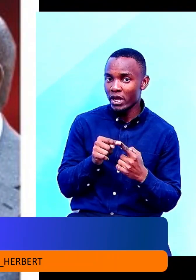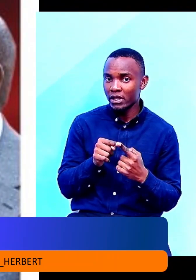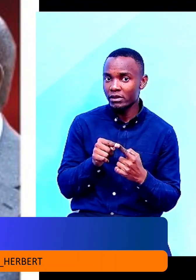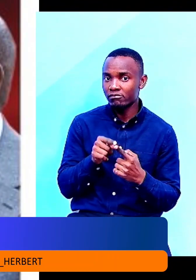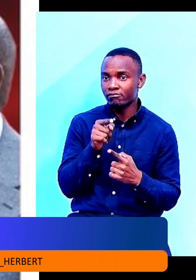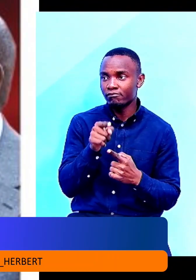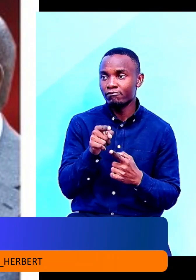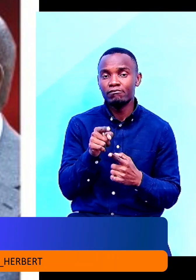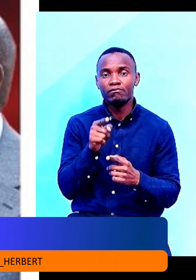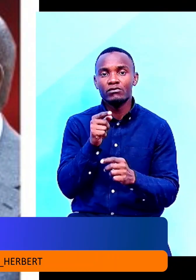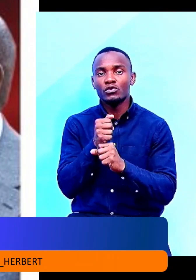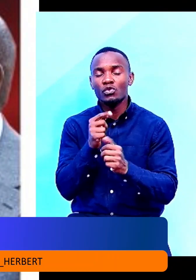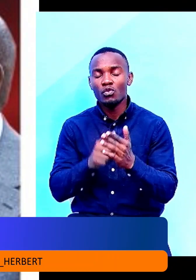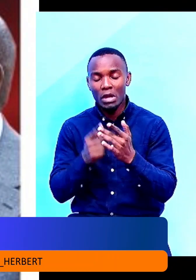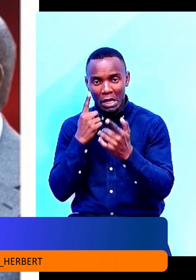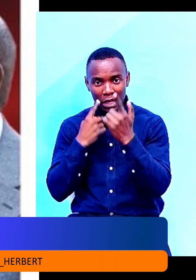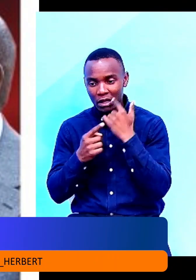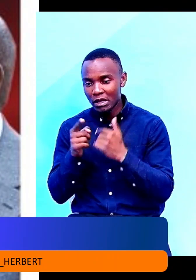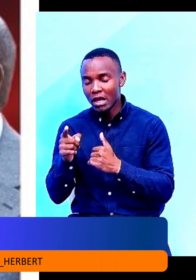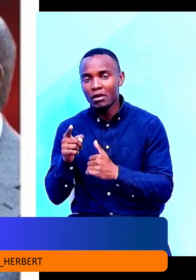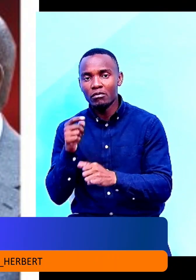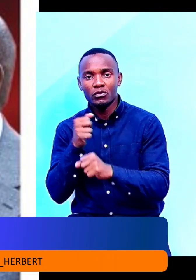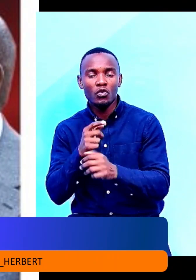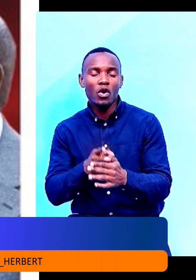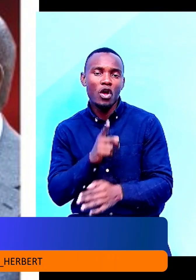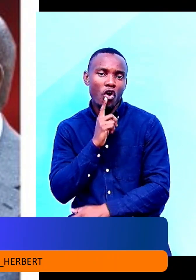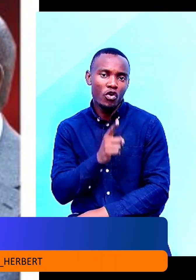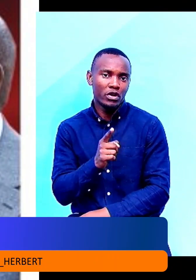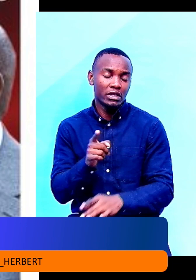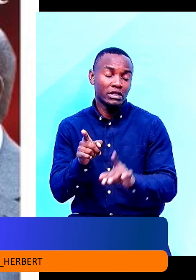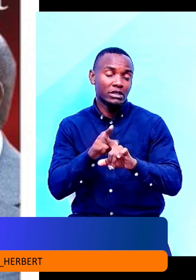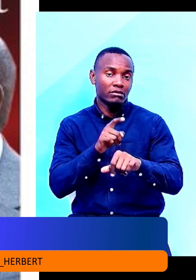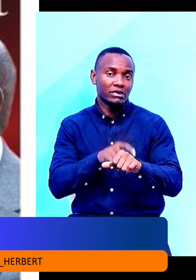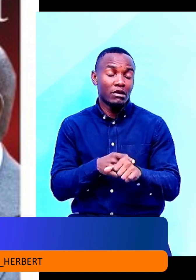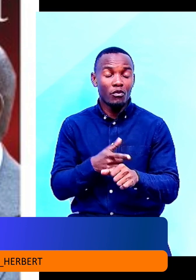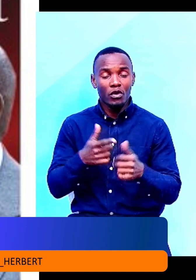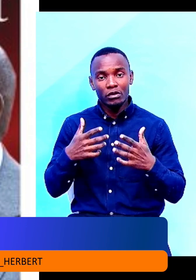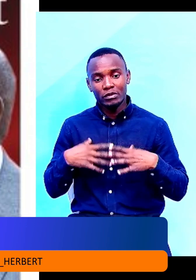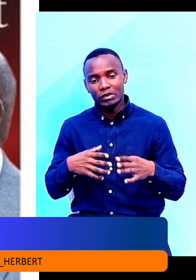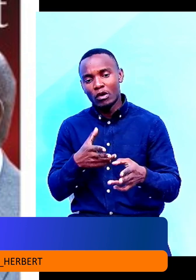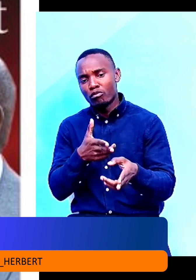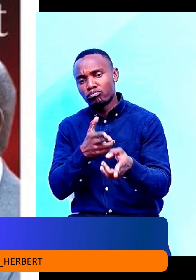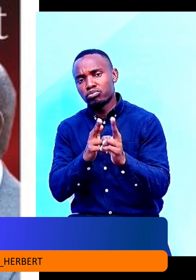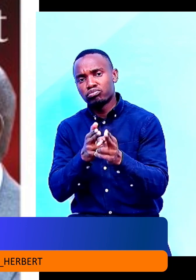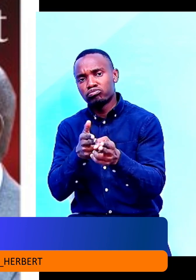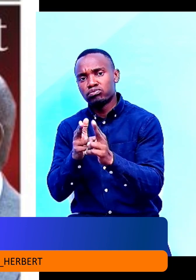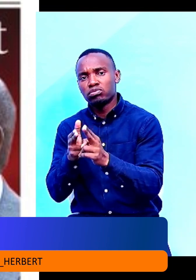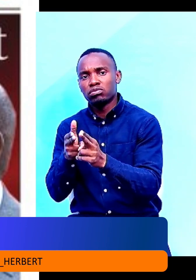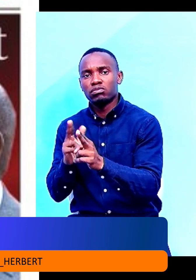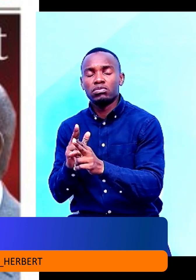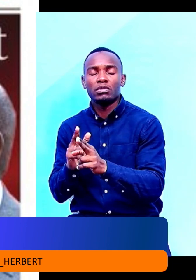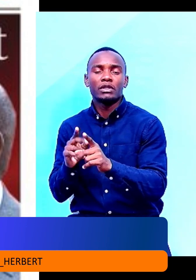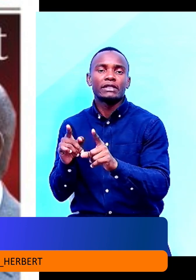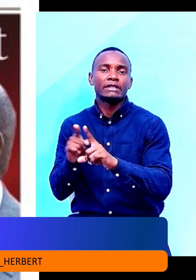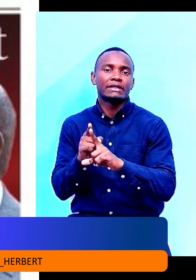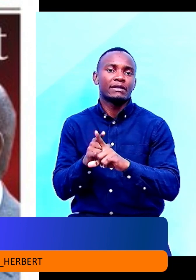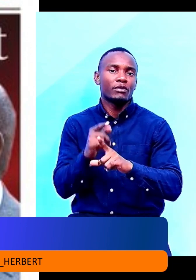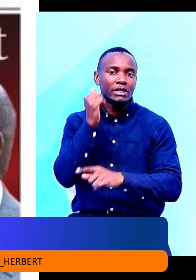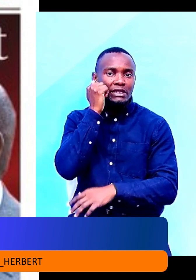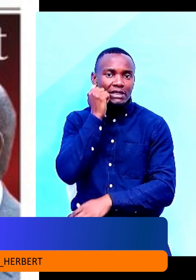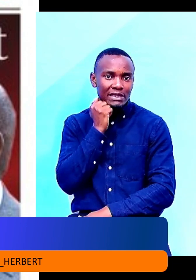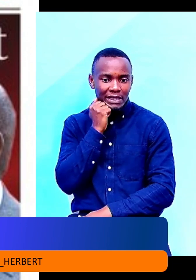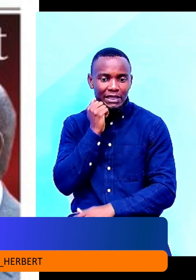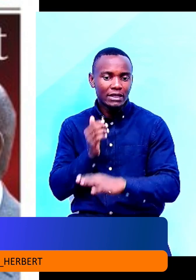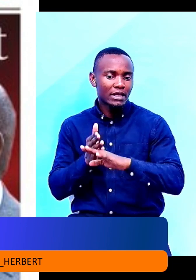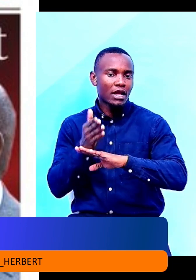backed orders. As bullets tore through bodies and grief swept across the country, the